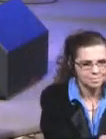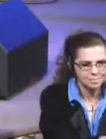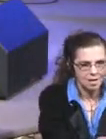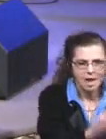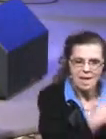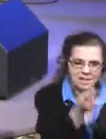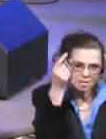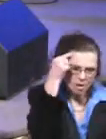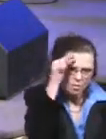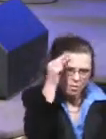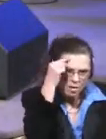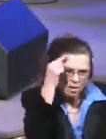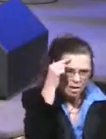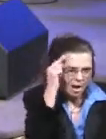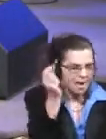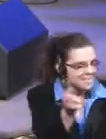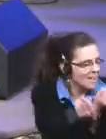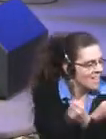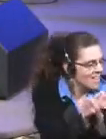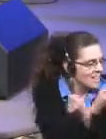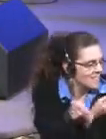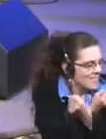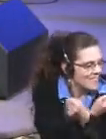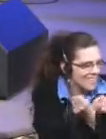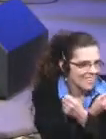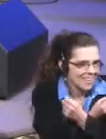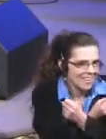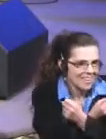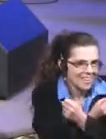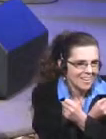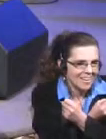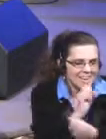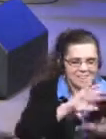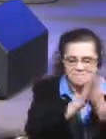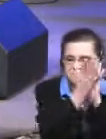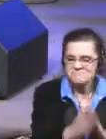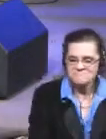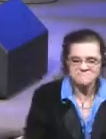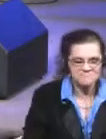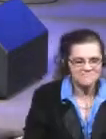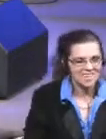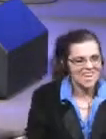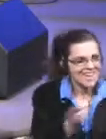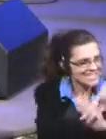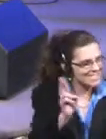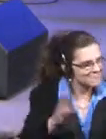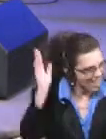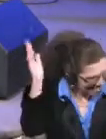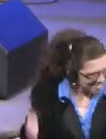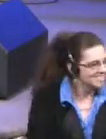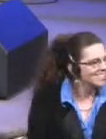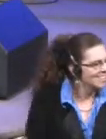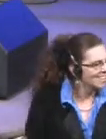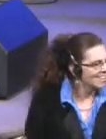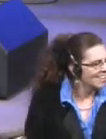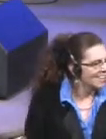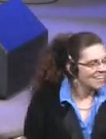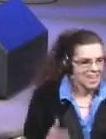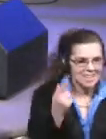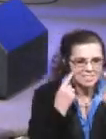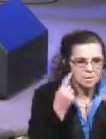he's our wisdom. In the Song of Solomon, he's our lover and bridegroom. In Isaiah, he's the Prince of Peace. In Jeremiah, he's the righteous branch. In Lamentation, he's a